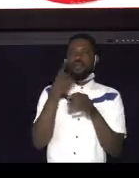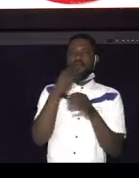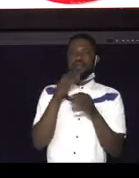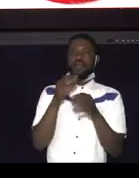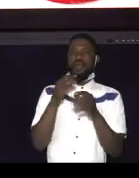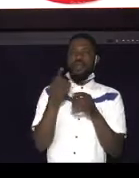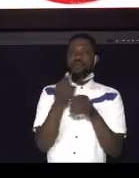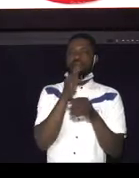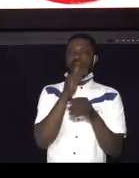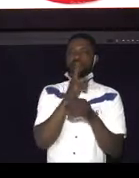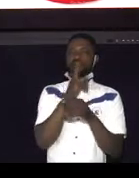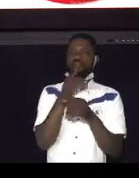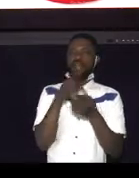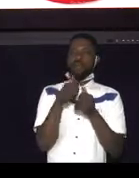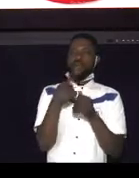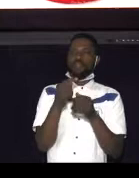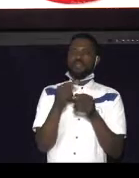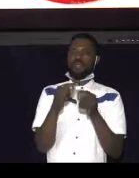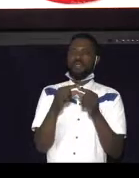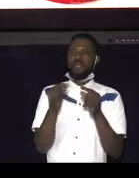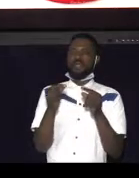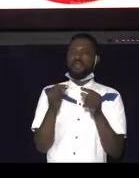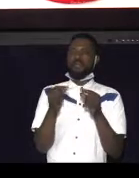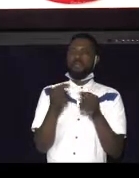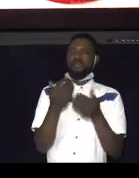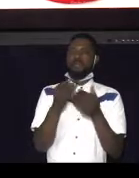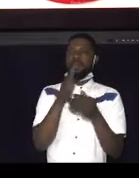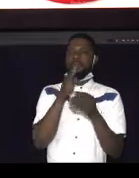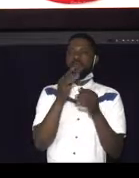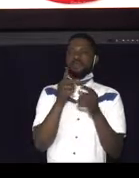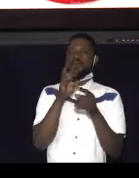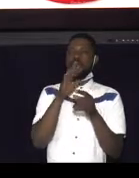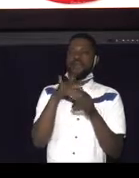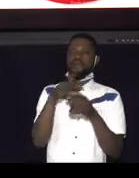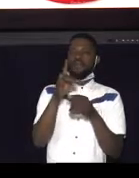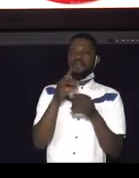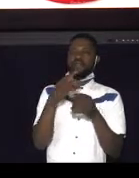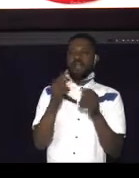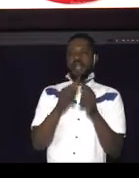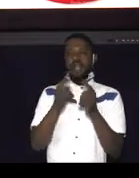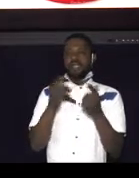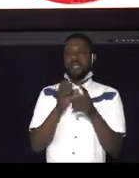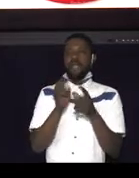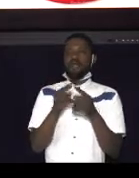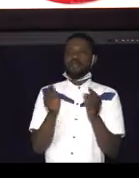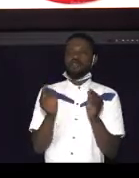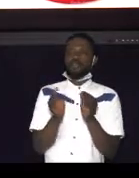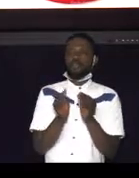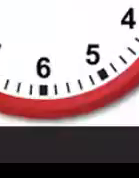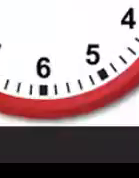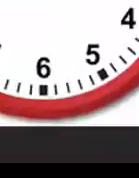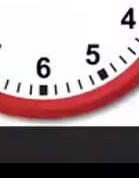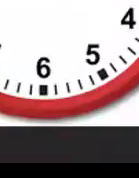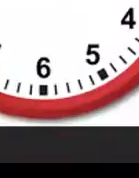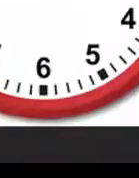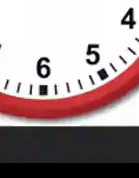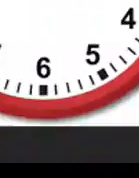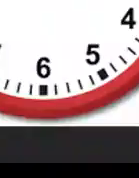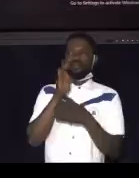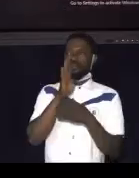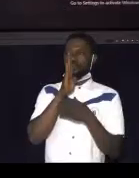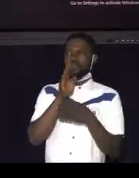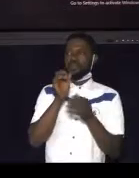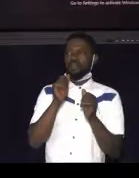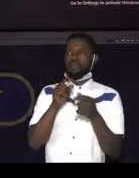sure about the angle, whether you're finding the larger angle or you're finding the smaller angle.